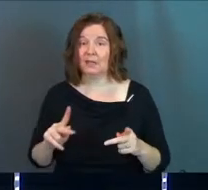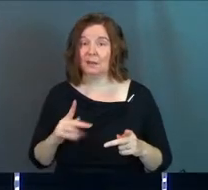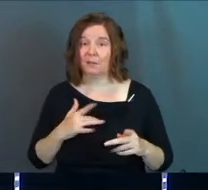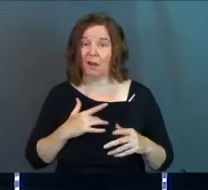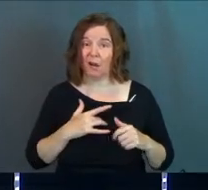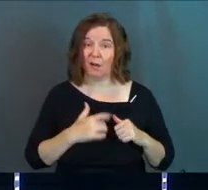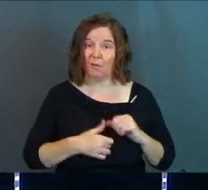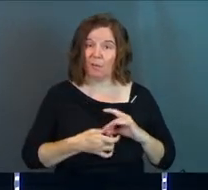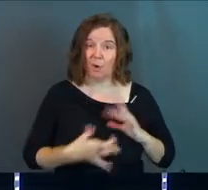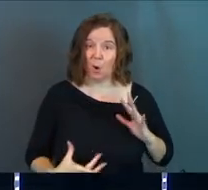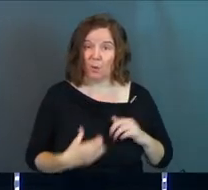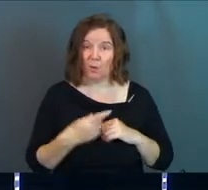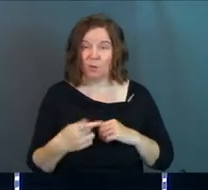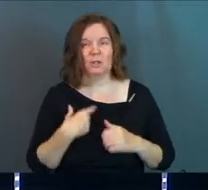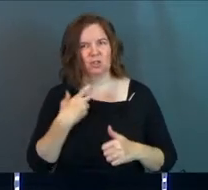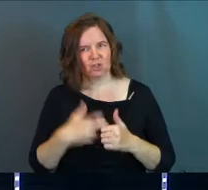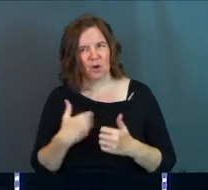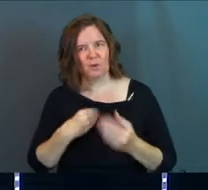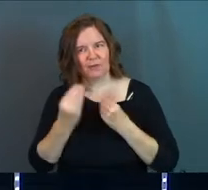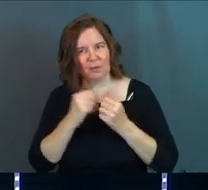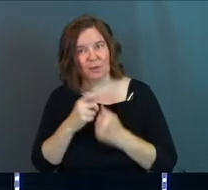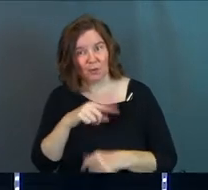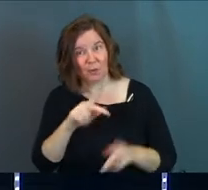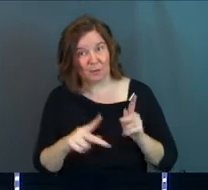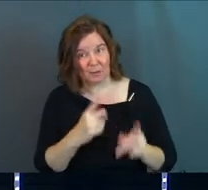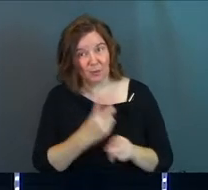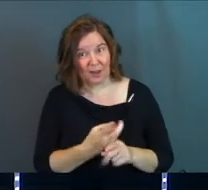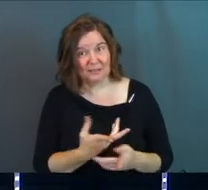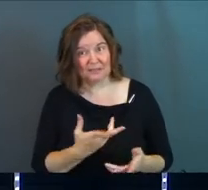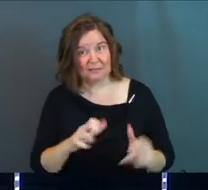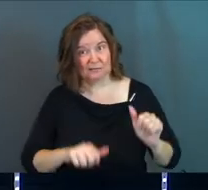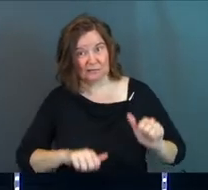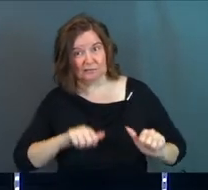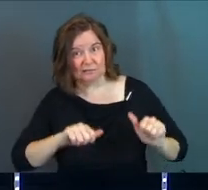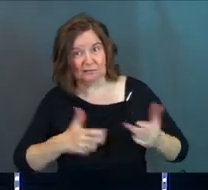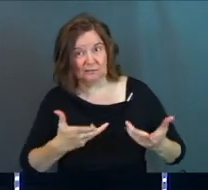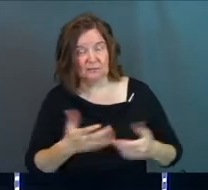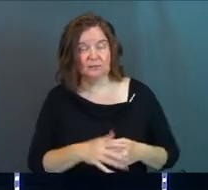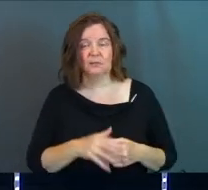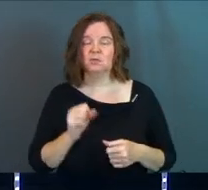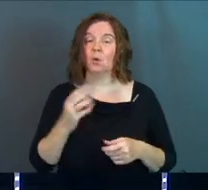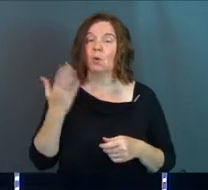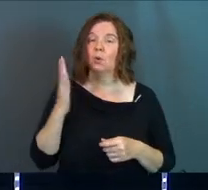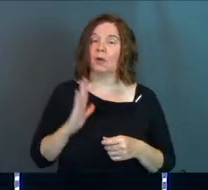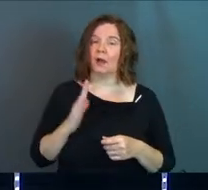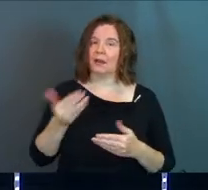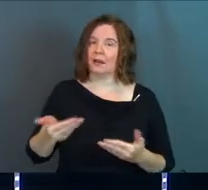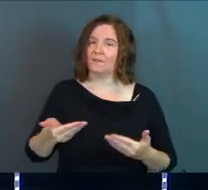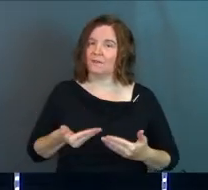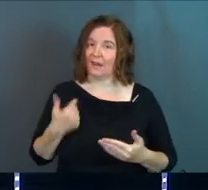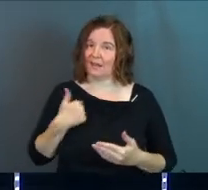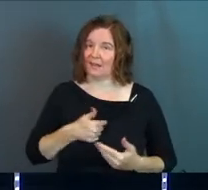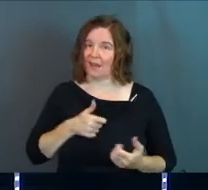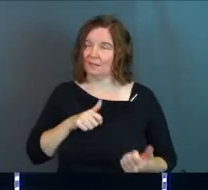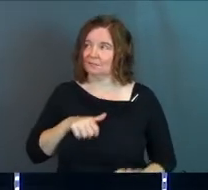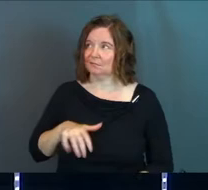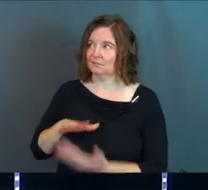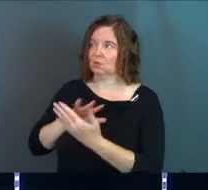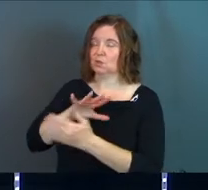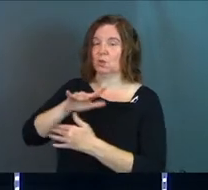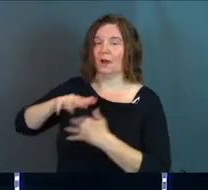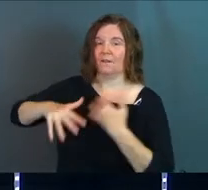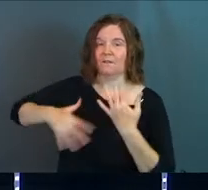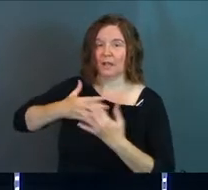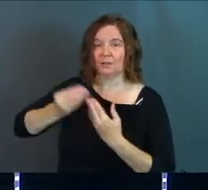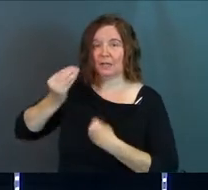broken with you, it's hard to have a meal with those people, isn't it? So God inviting us to a fellowship